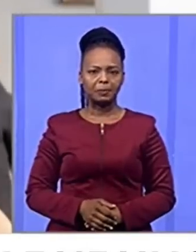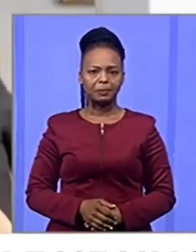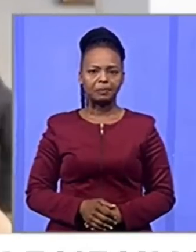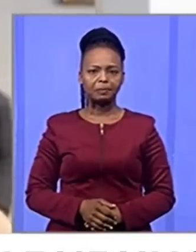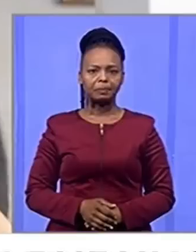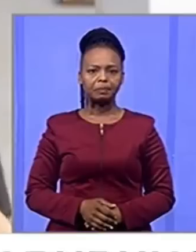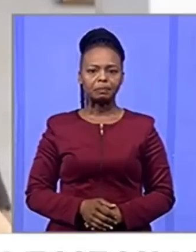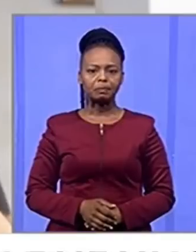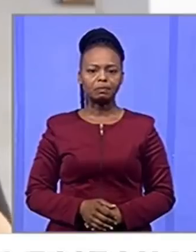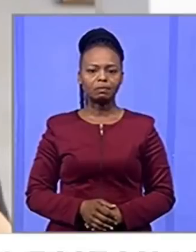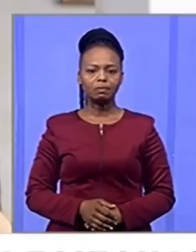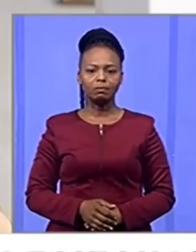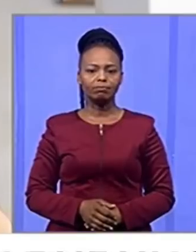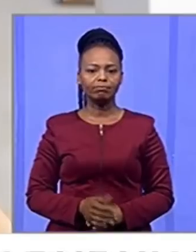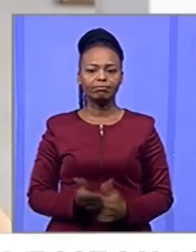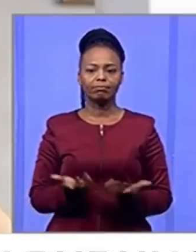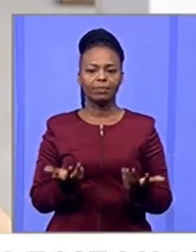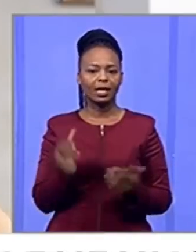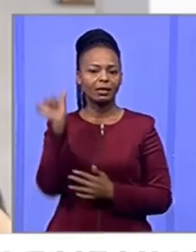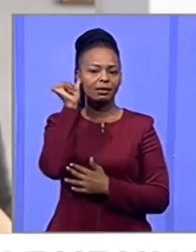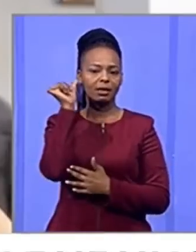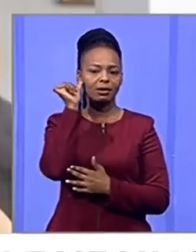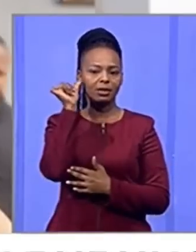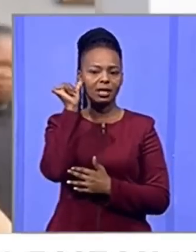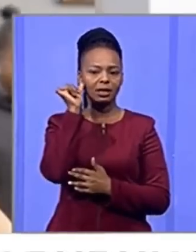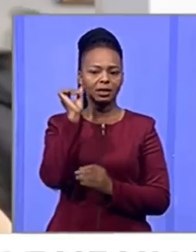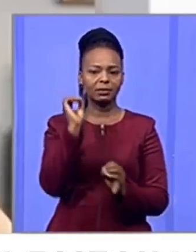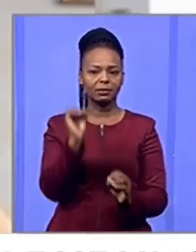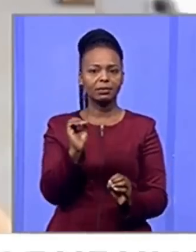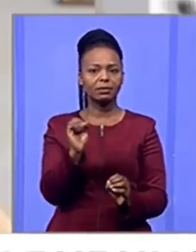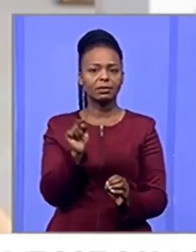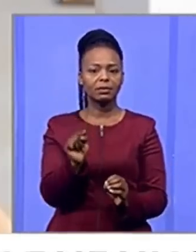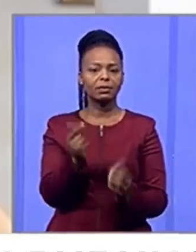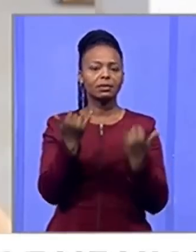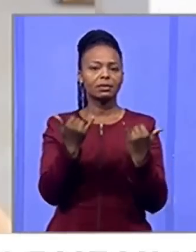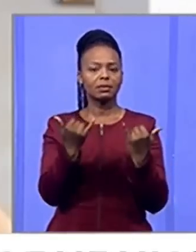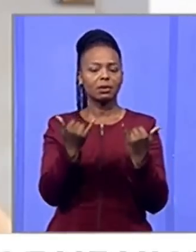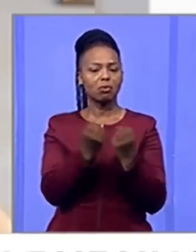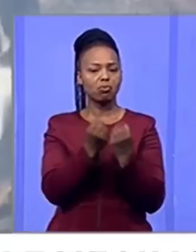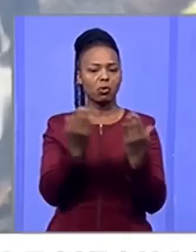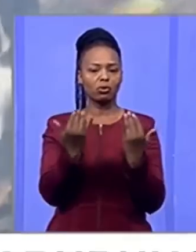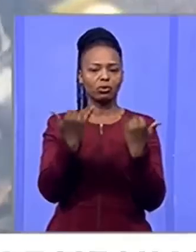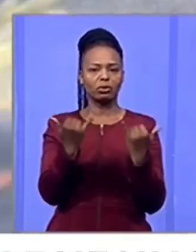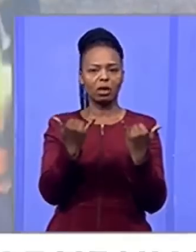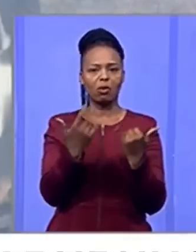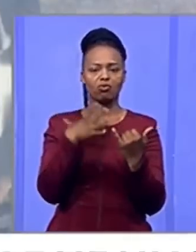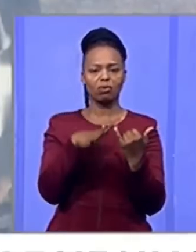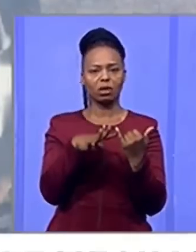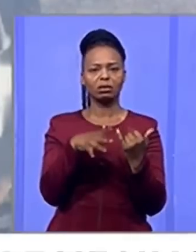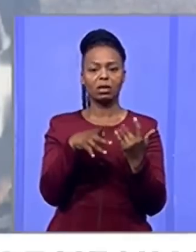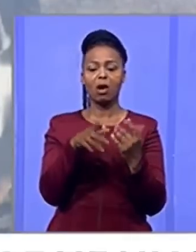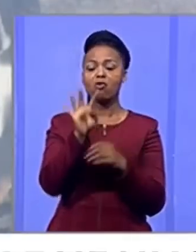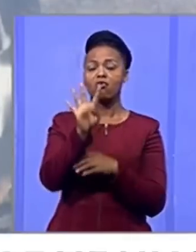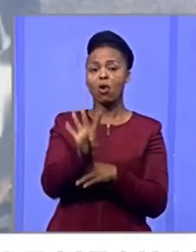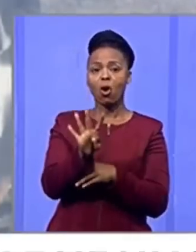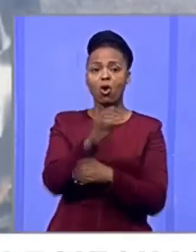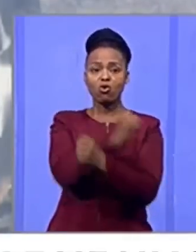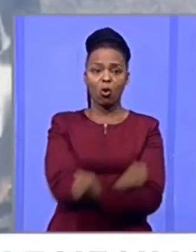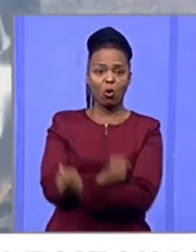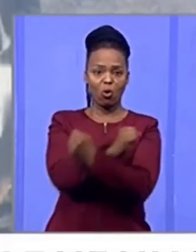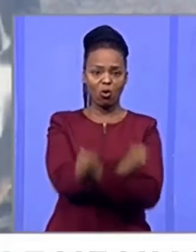ukuthi ukwazi ukuthi wena uthuke ubaleke ushiye itraki bakwazi ukuthi basale besenza lento yaba bayenzayo. Dilori tše nne di fišitšwe yo mongwe